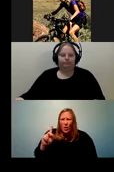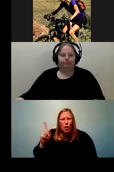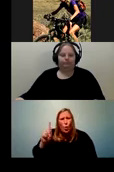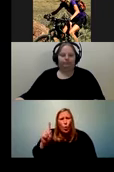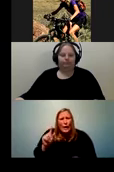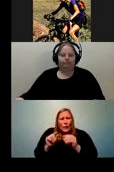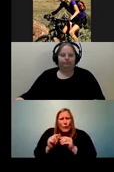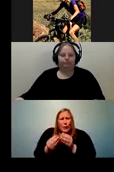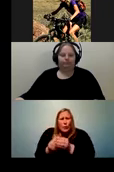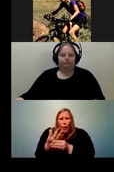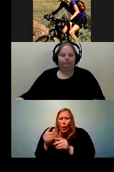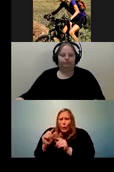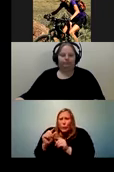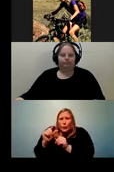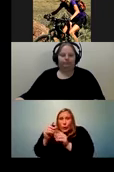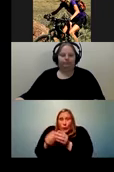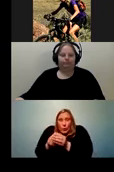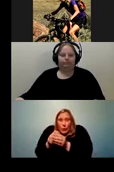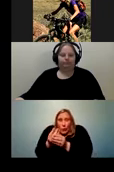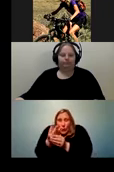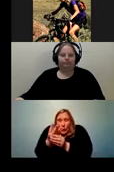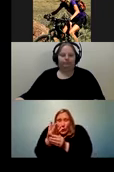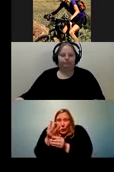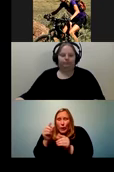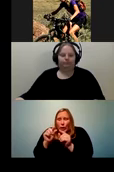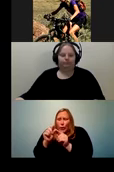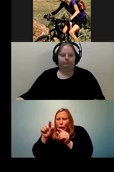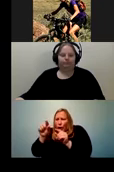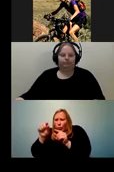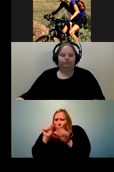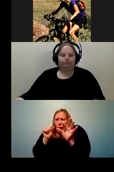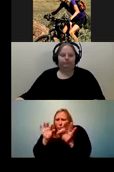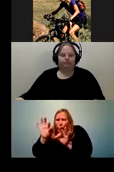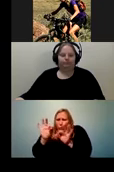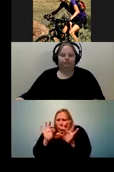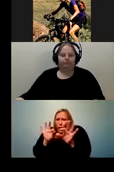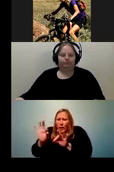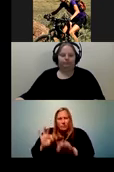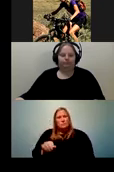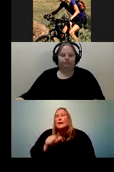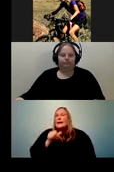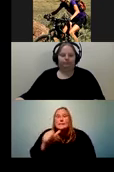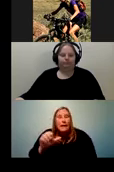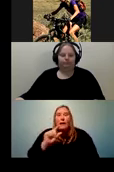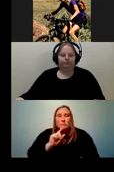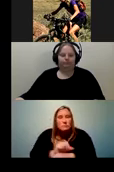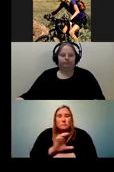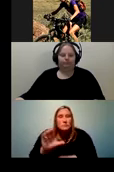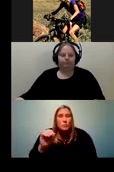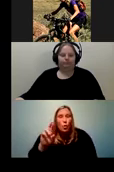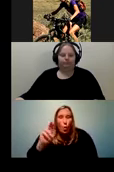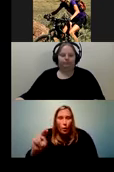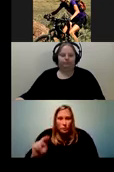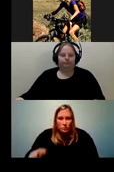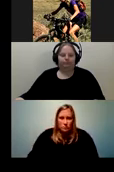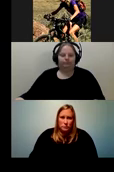and people with great manual dexterity husk it. I mean, it's not corn. So as I was